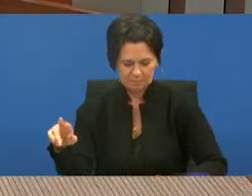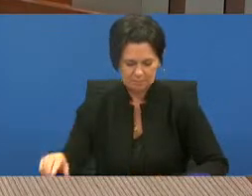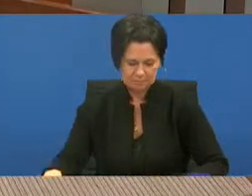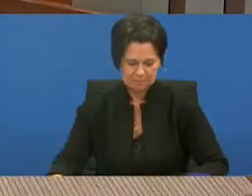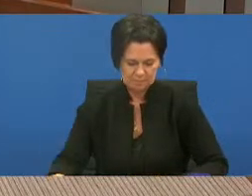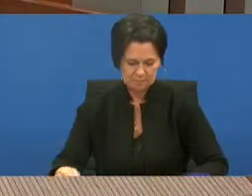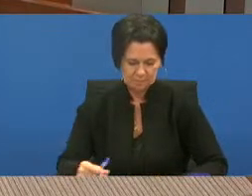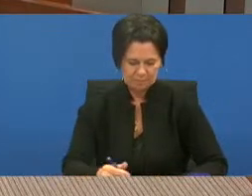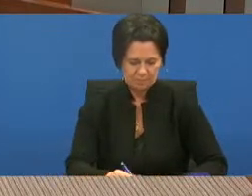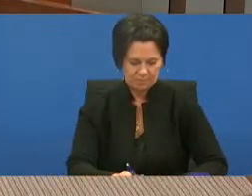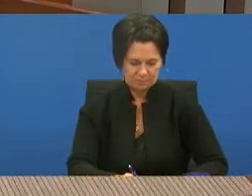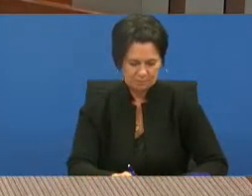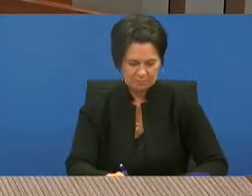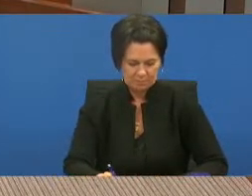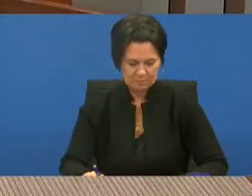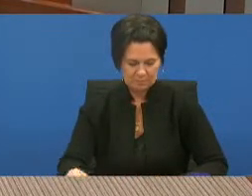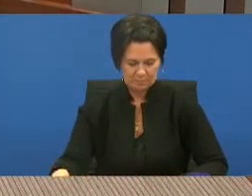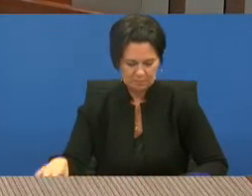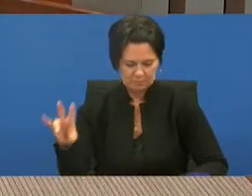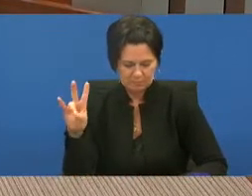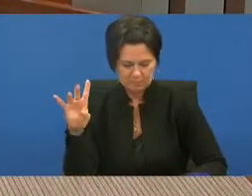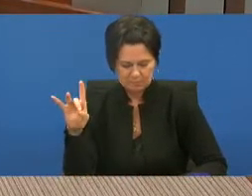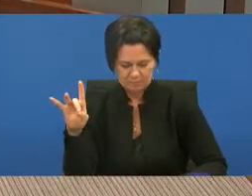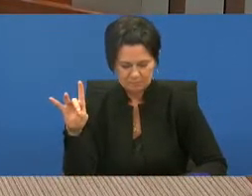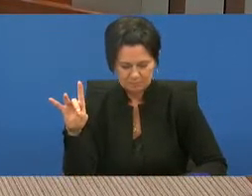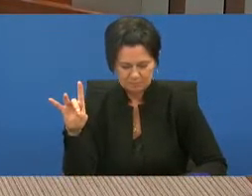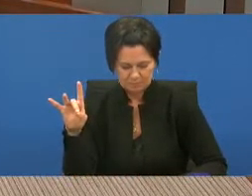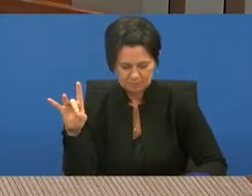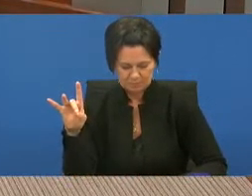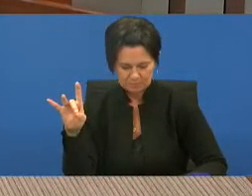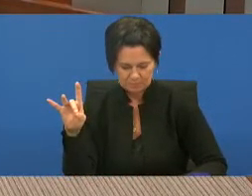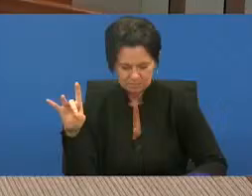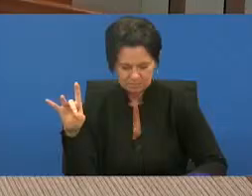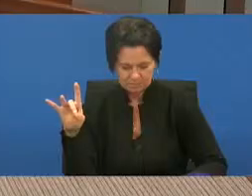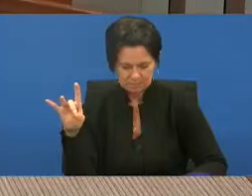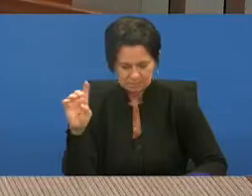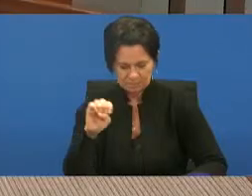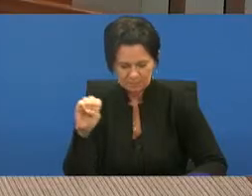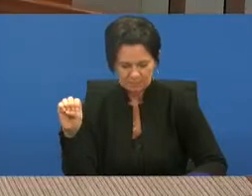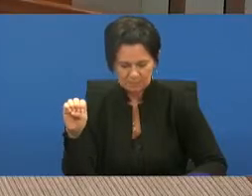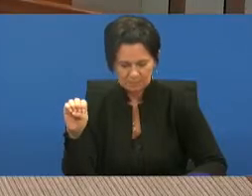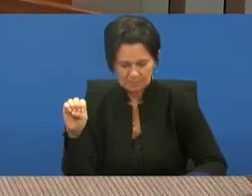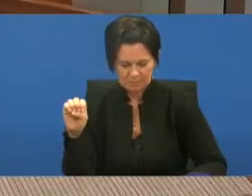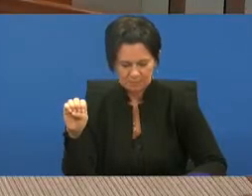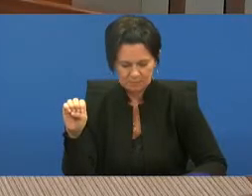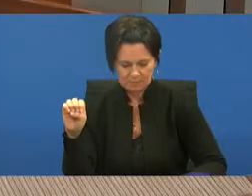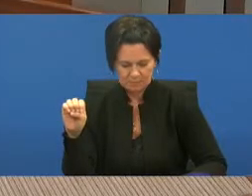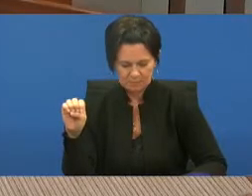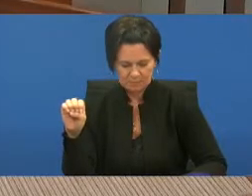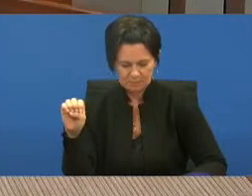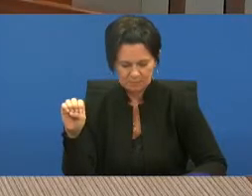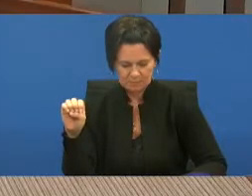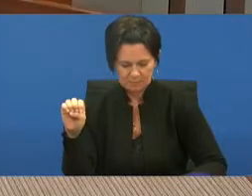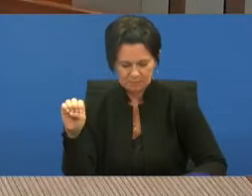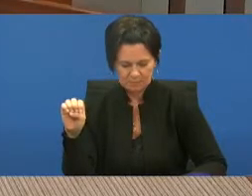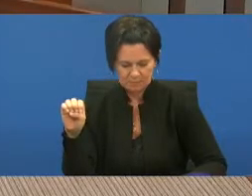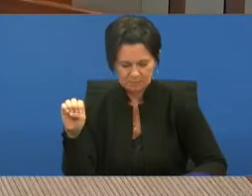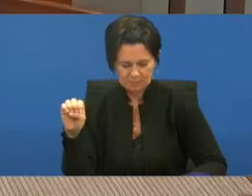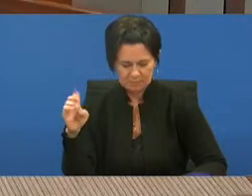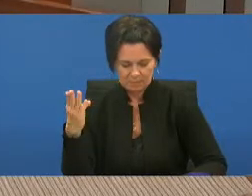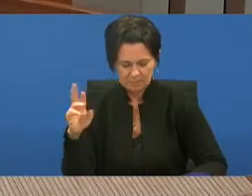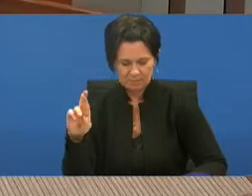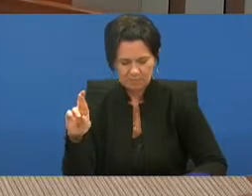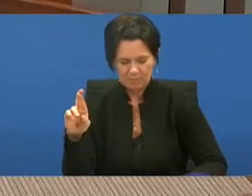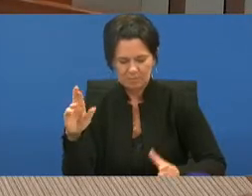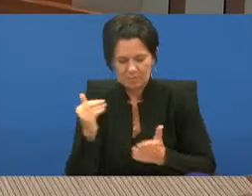Change orders. Item 78. East Baton Rouge Parish Library, New South Branch Library, contractor Ratcliffe Construction